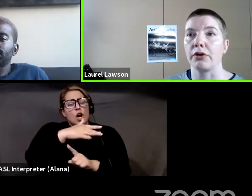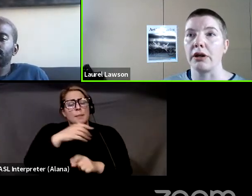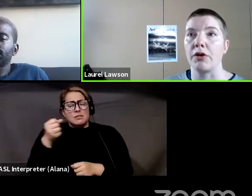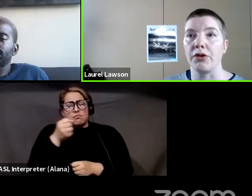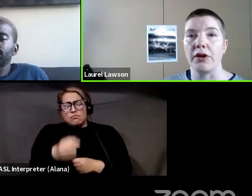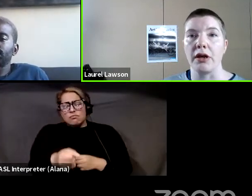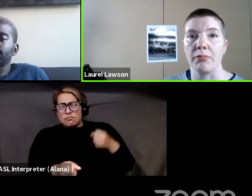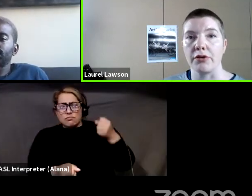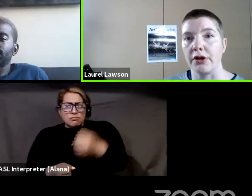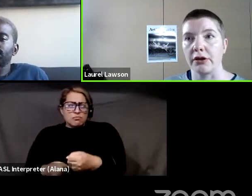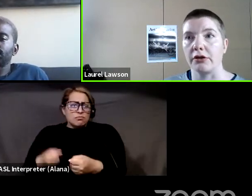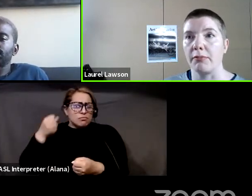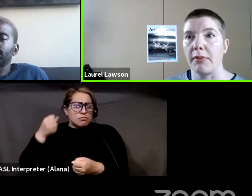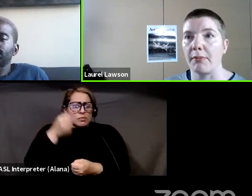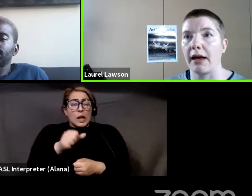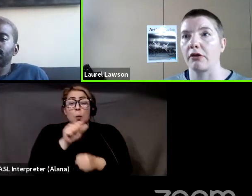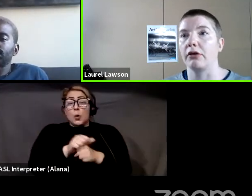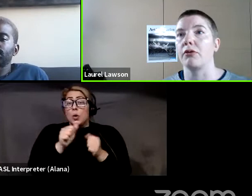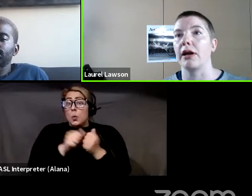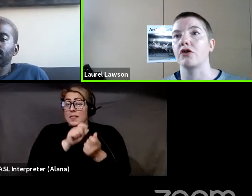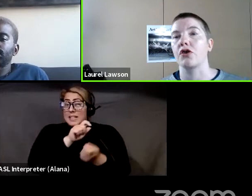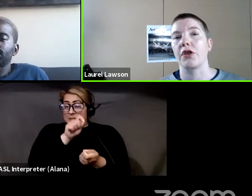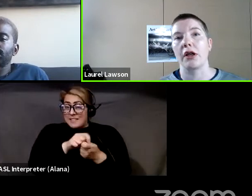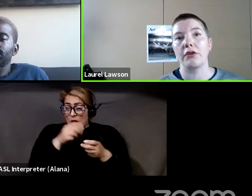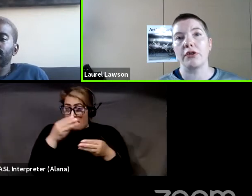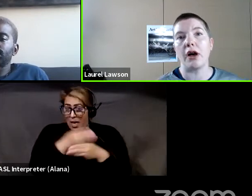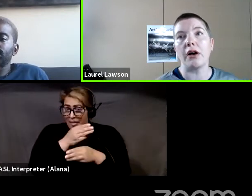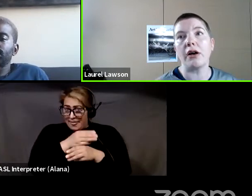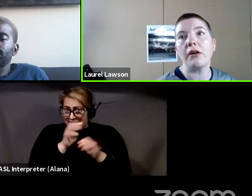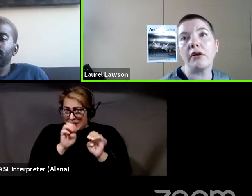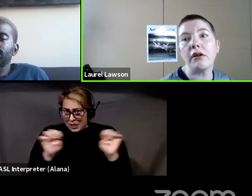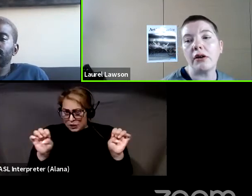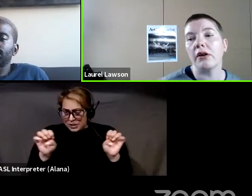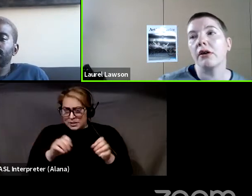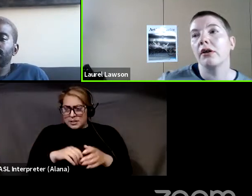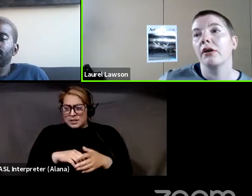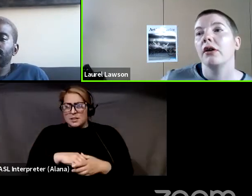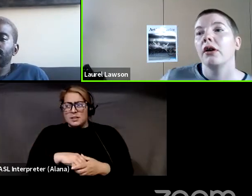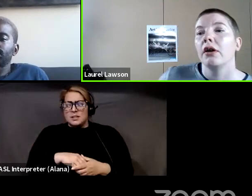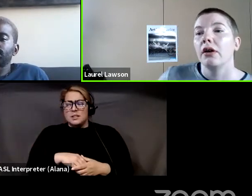and working with the particular mathematical equation that